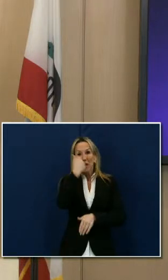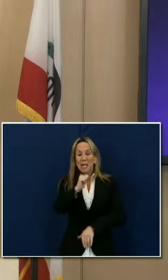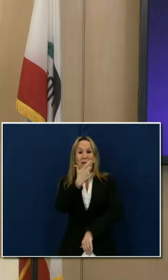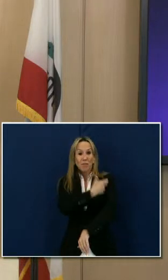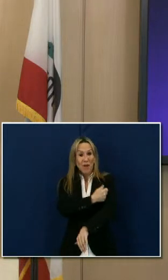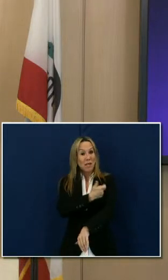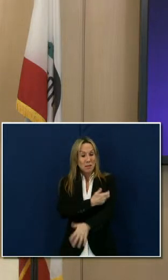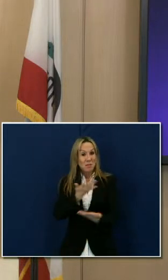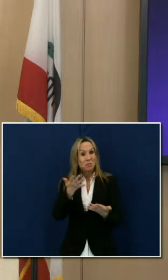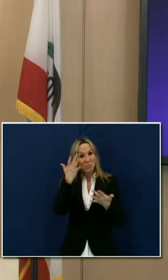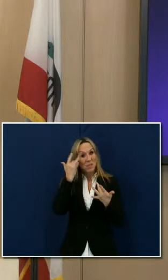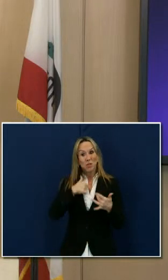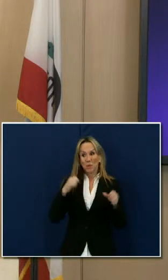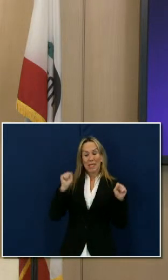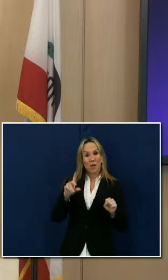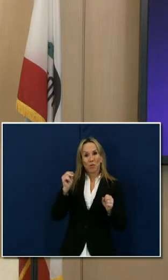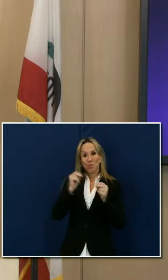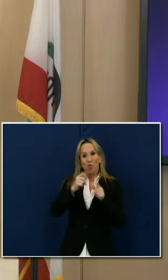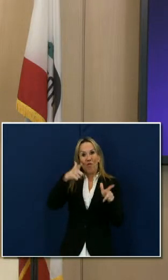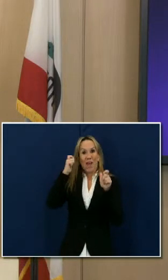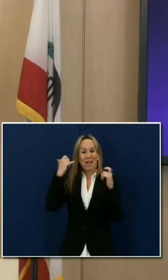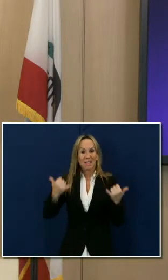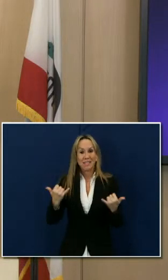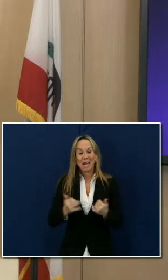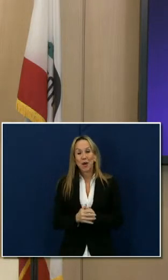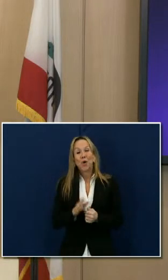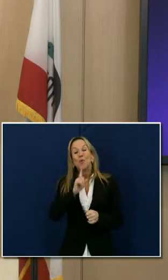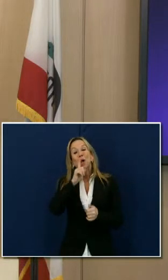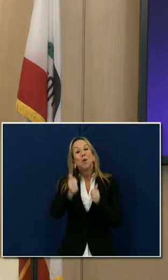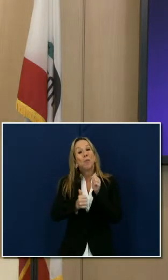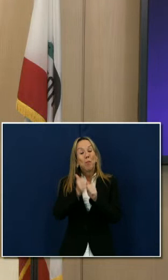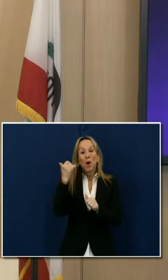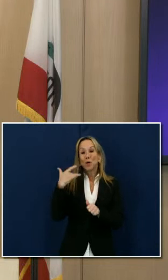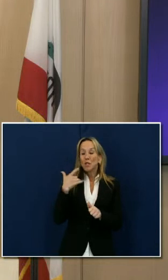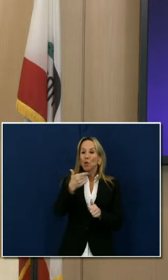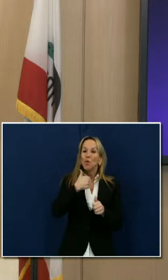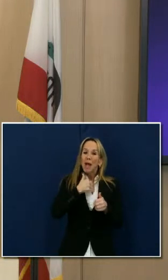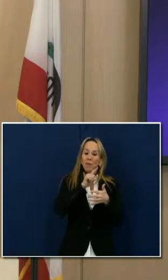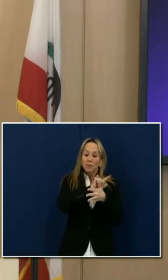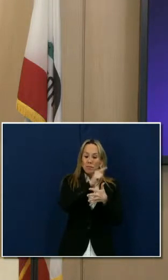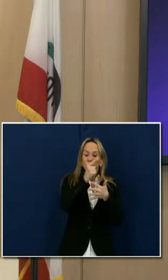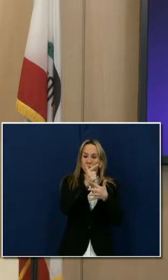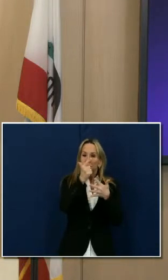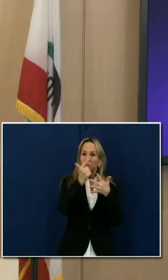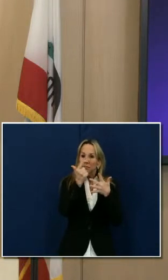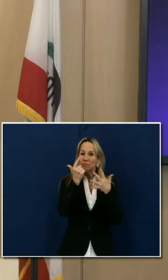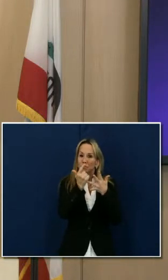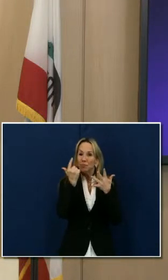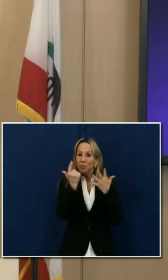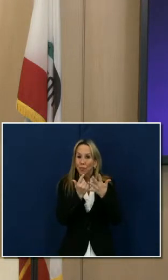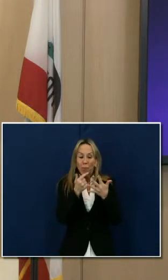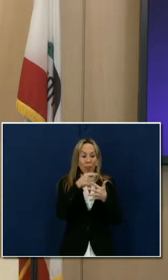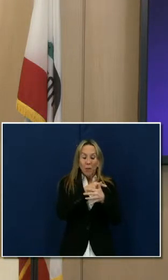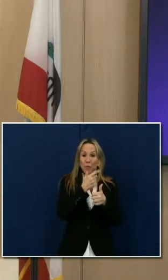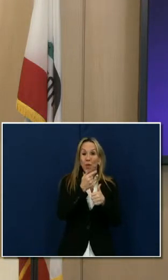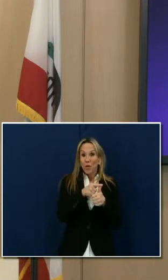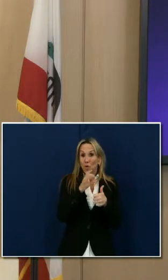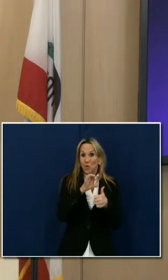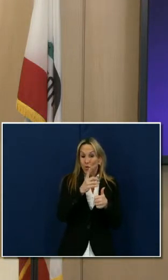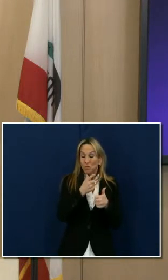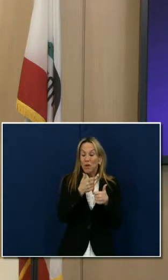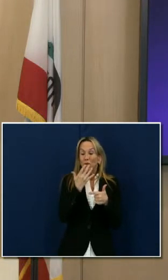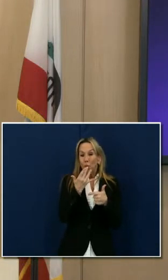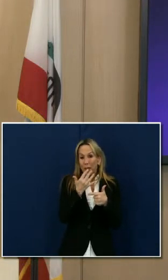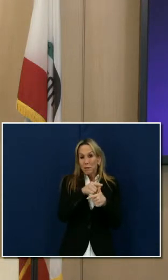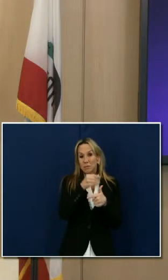more swiftly. In normal vaccine development, you have a sequential process where you do something, you wait, you do something else, you wait,